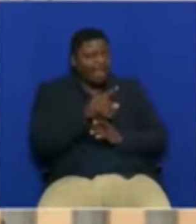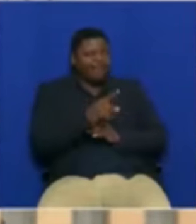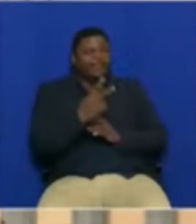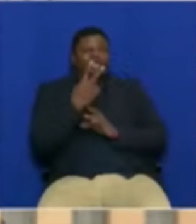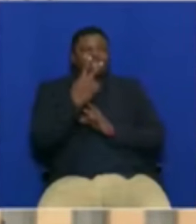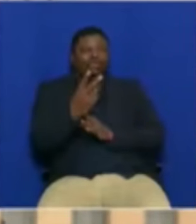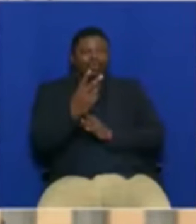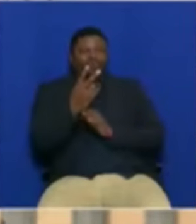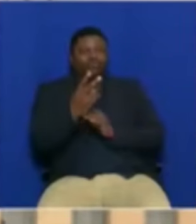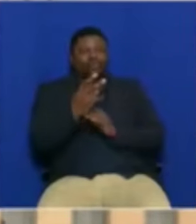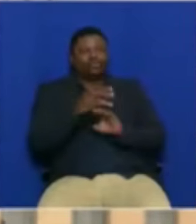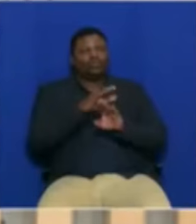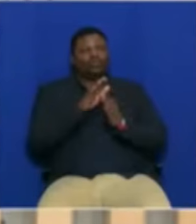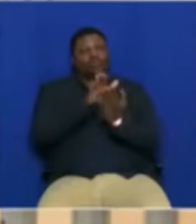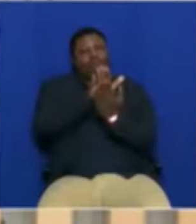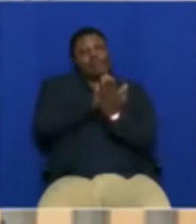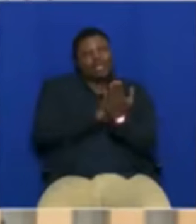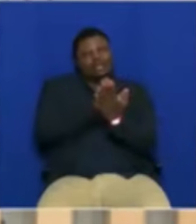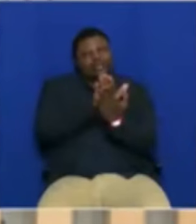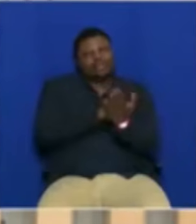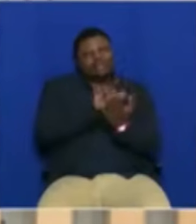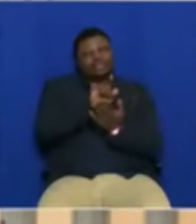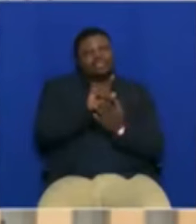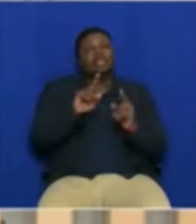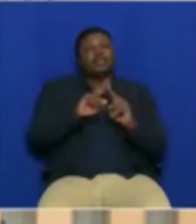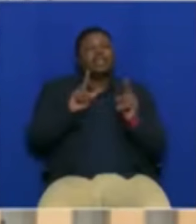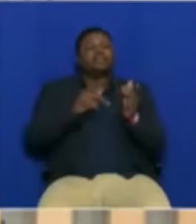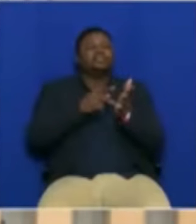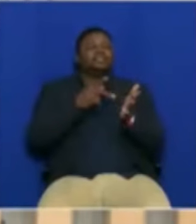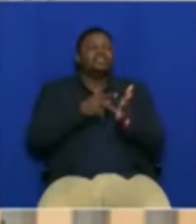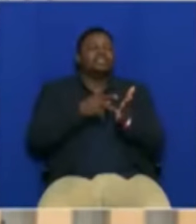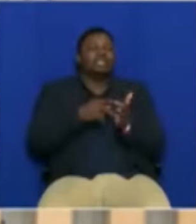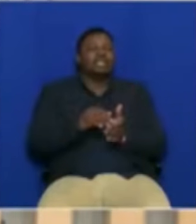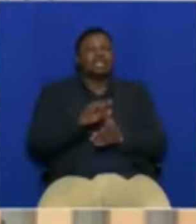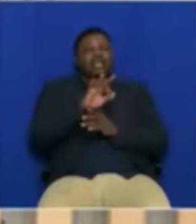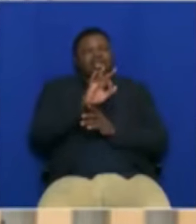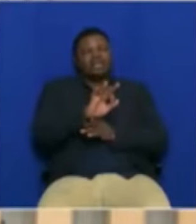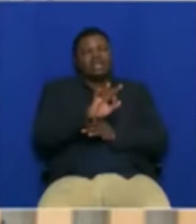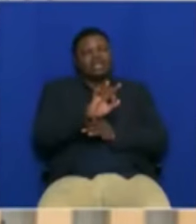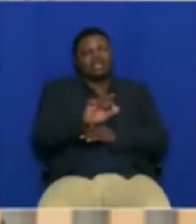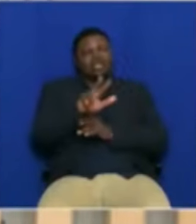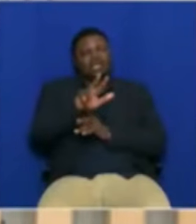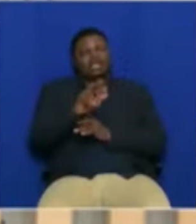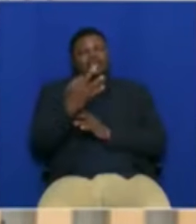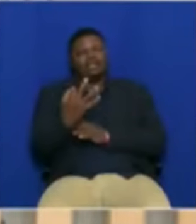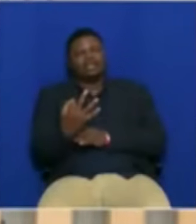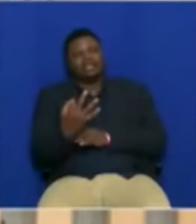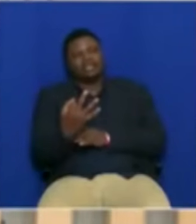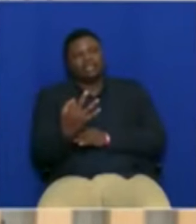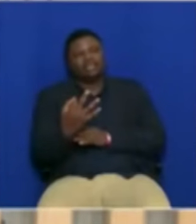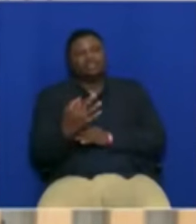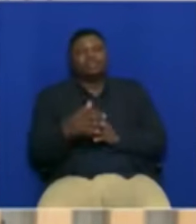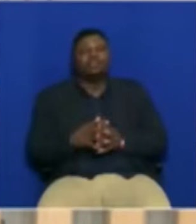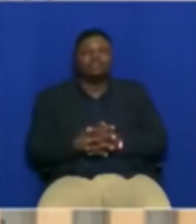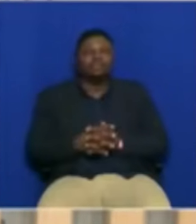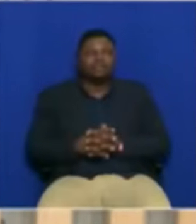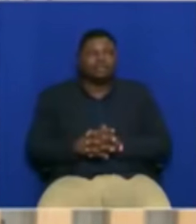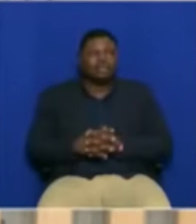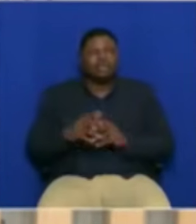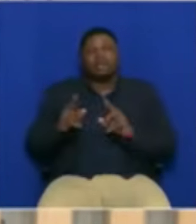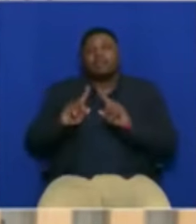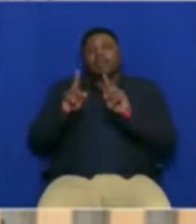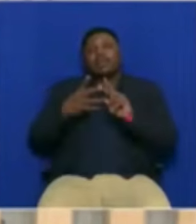at page 683. You recall in dealing with this affidavit, it's a 2-page